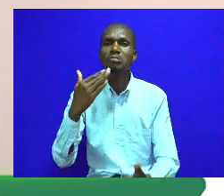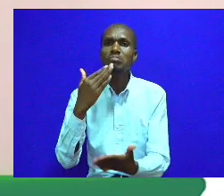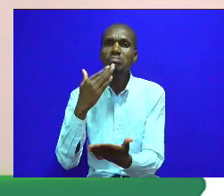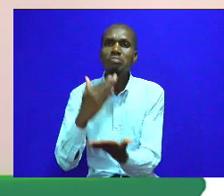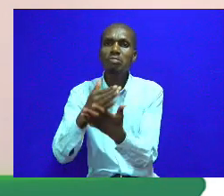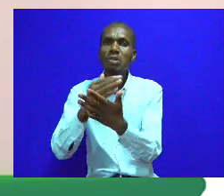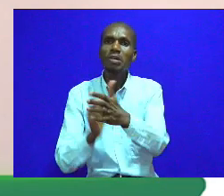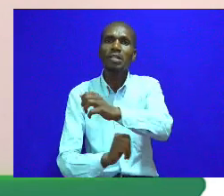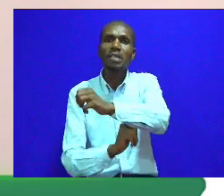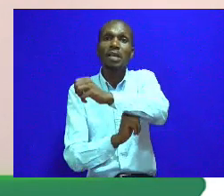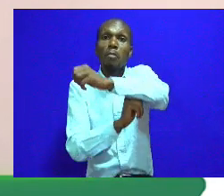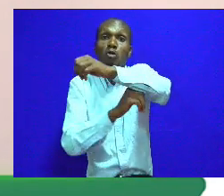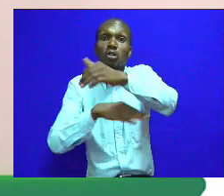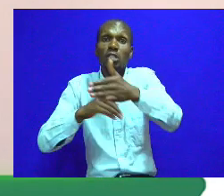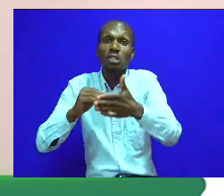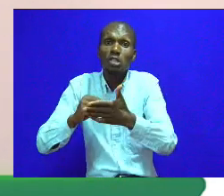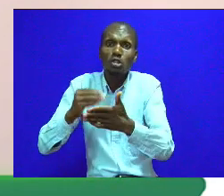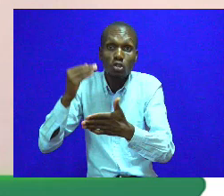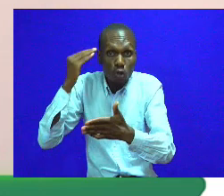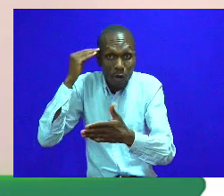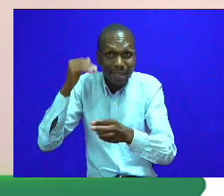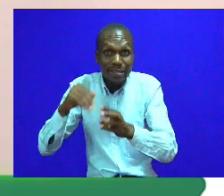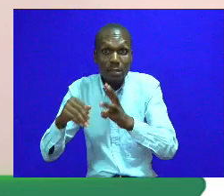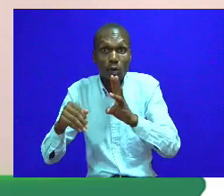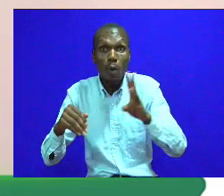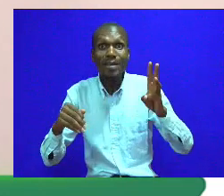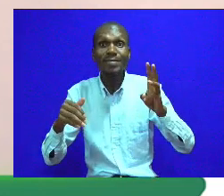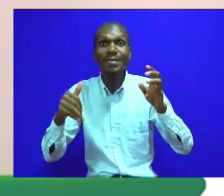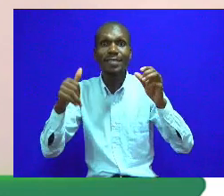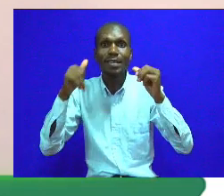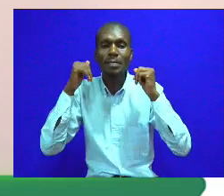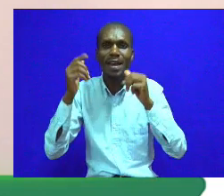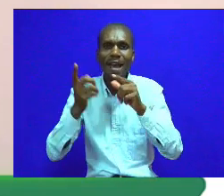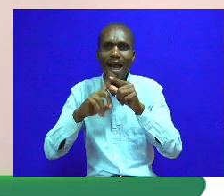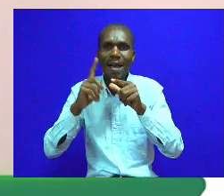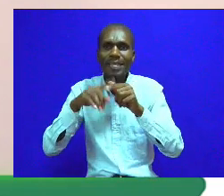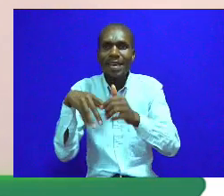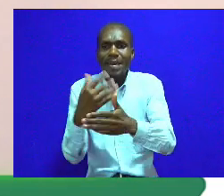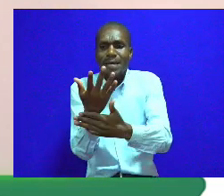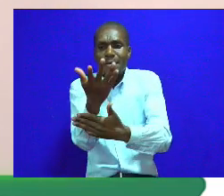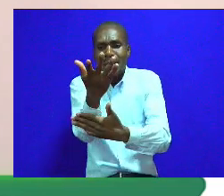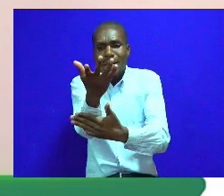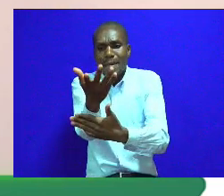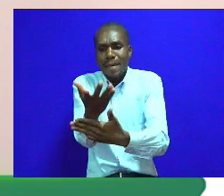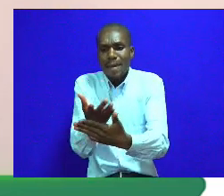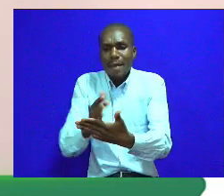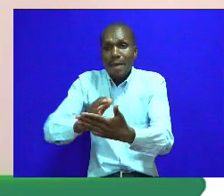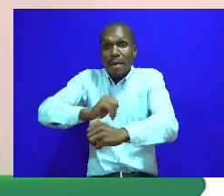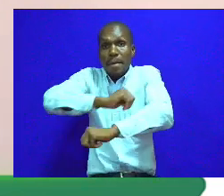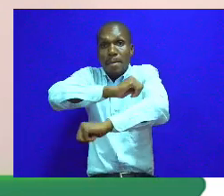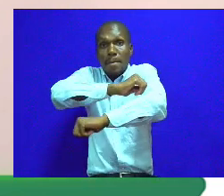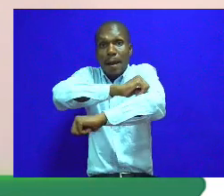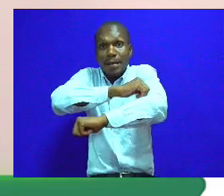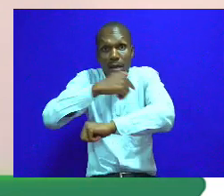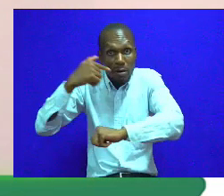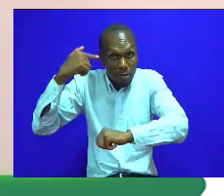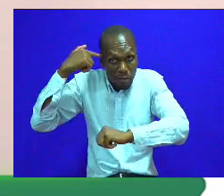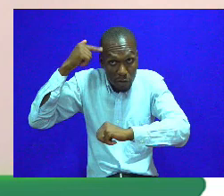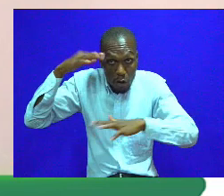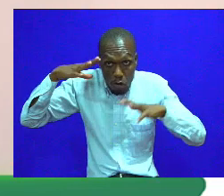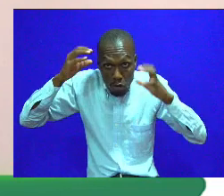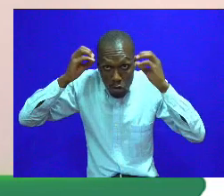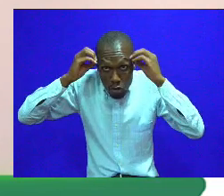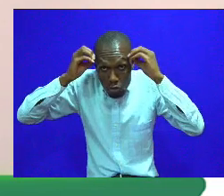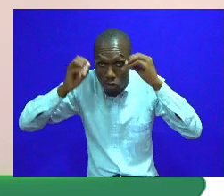ebirengo bichisemi ase e bunge yu. Gukwana la chibasari ase avaro kiwanyan anene balibatanyo